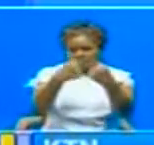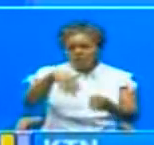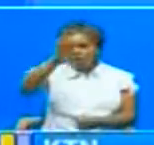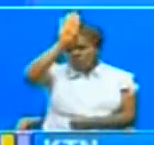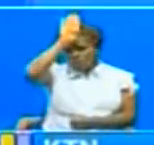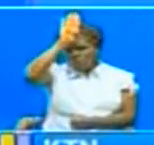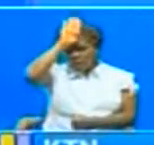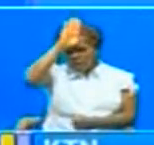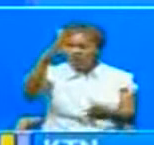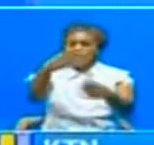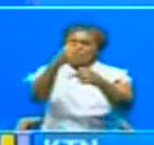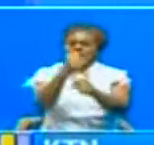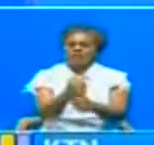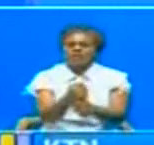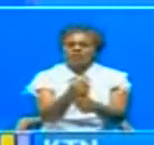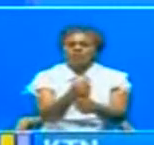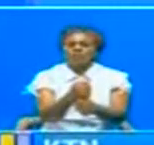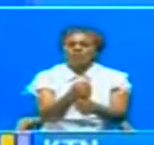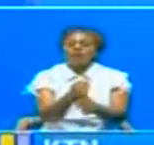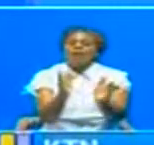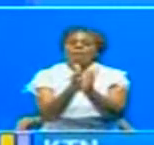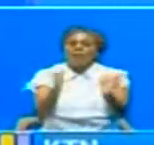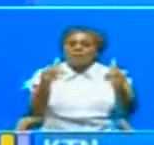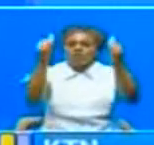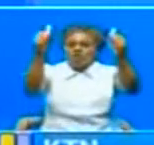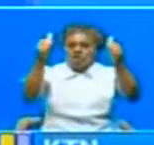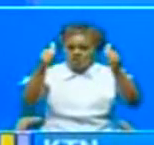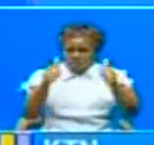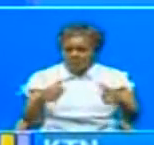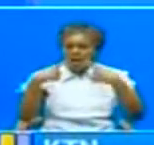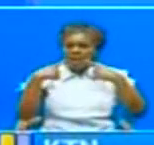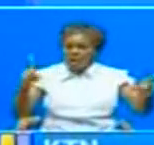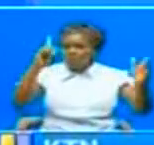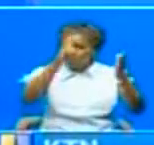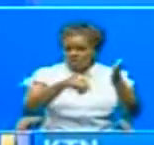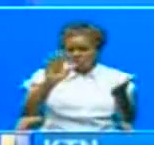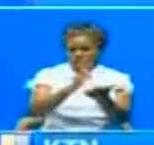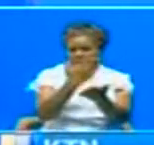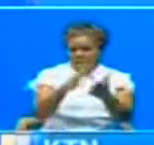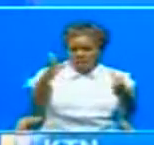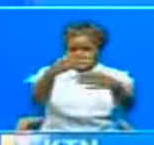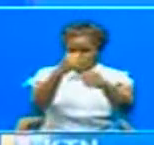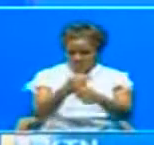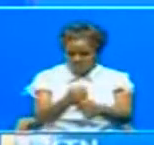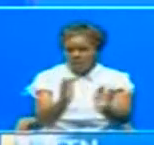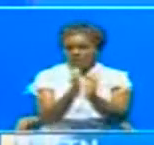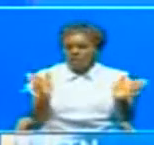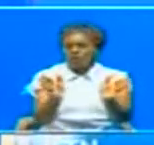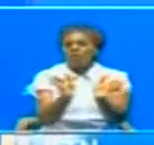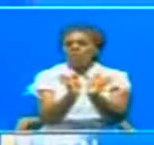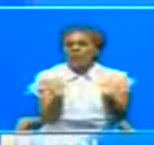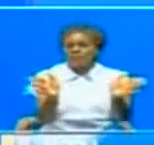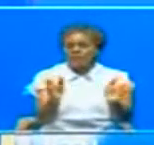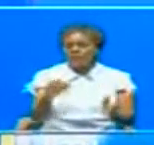Dubai-based conglomerate Futtaim Group. In a public notice, the NSE has announced that shareholders, investors and the general public should